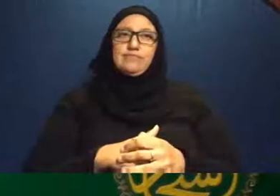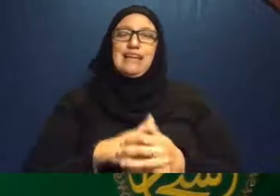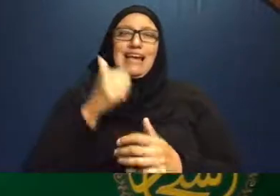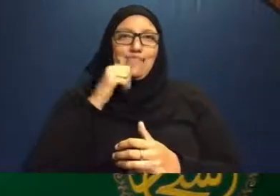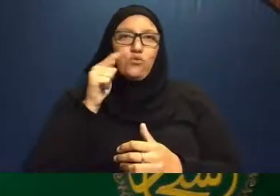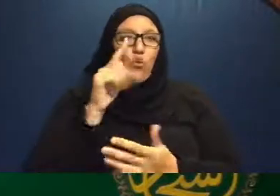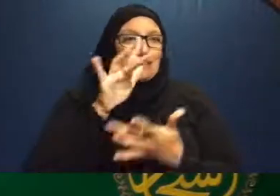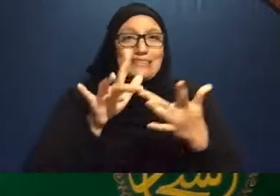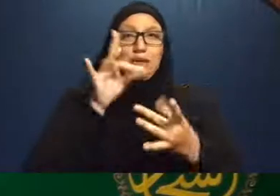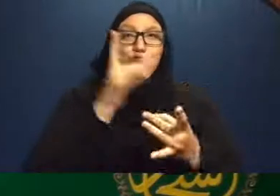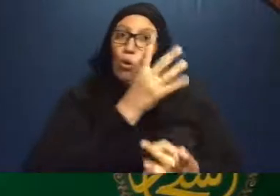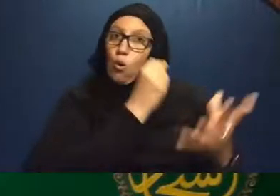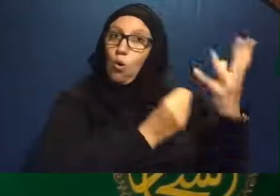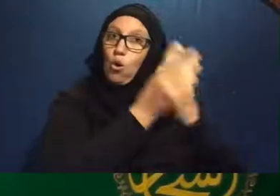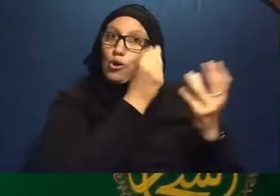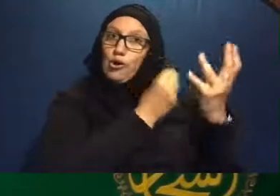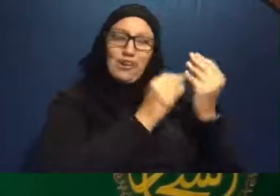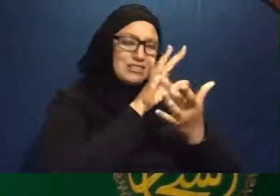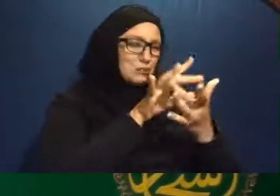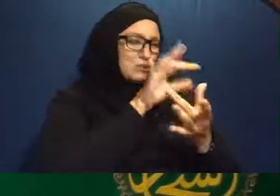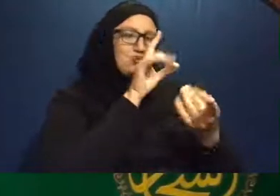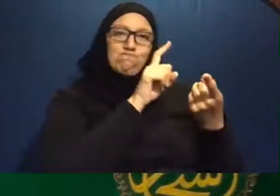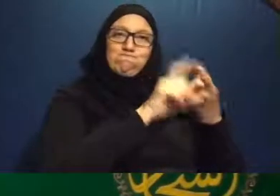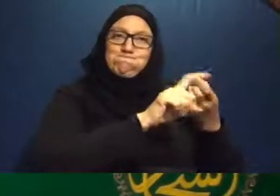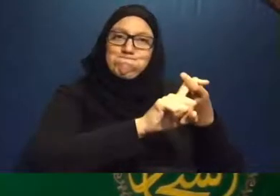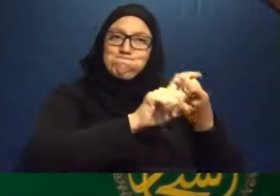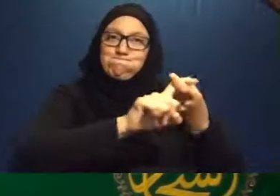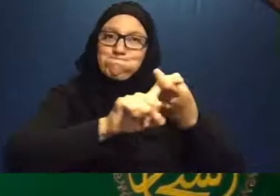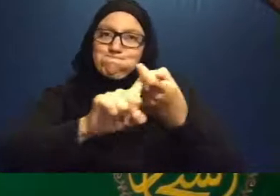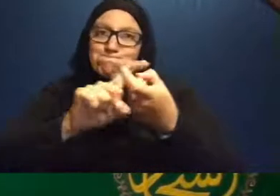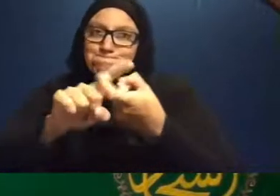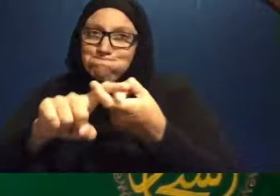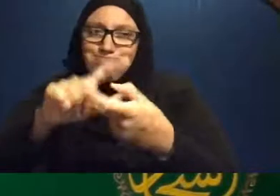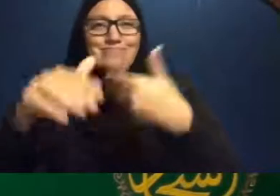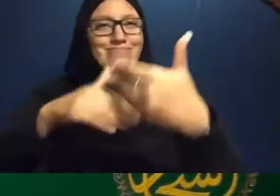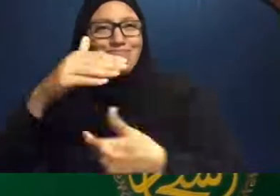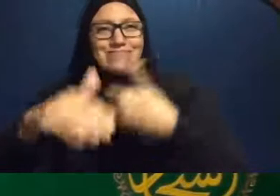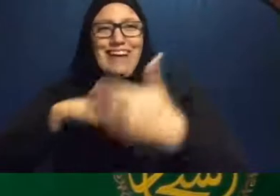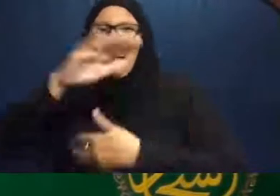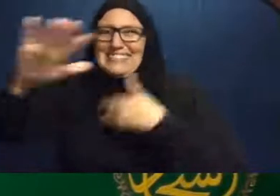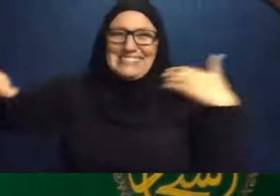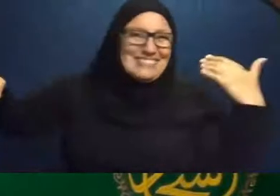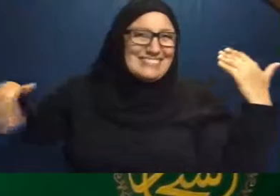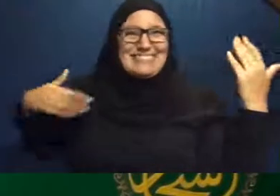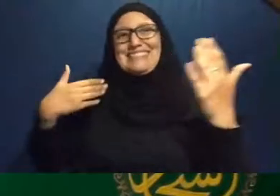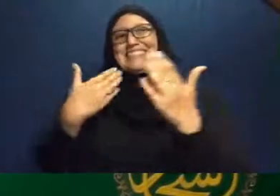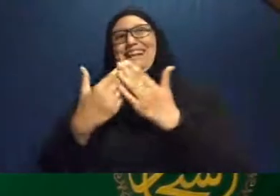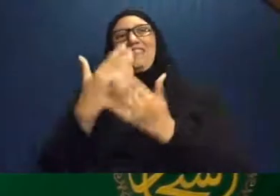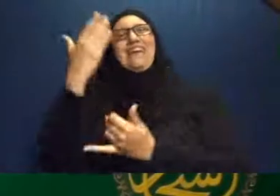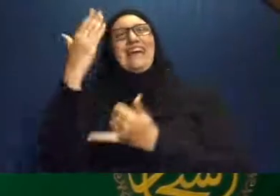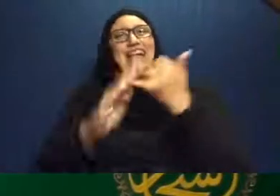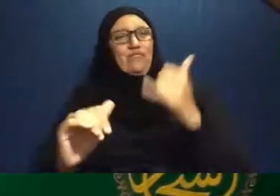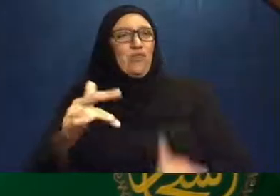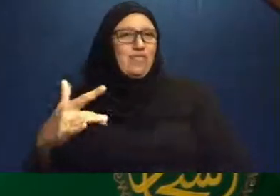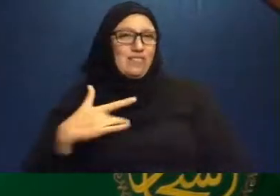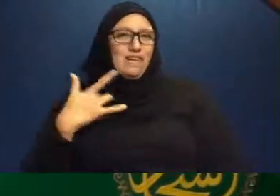you maintain the spirituality that inshallah you have gained during the months of Ramadan, you maintain it all the